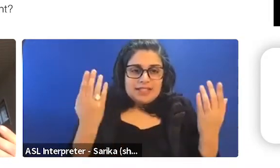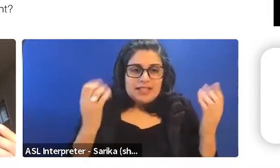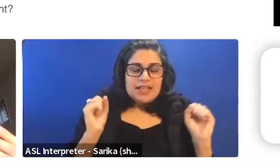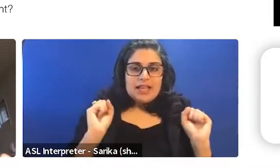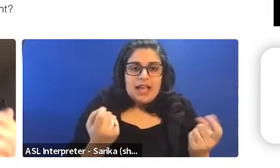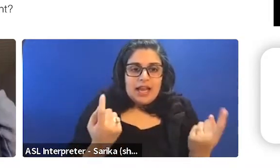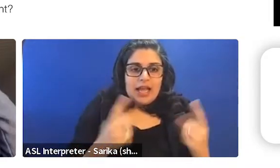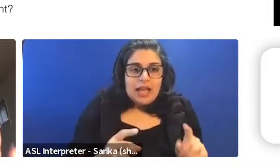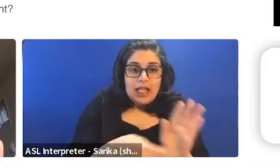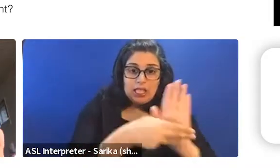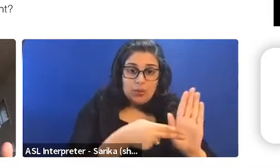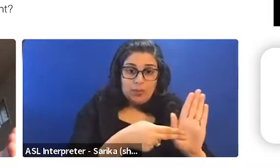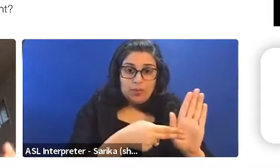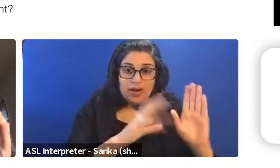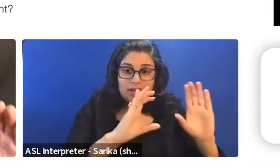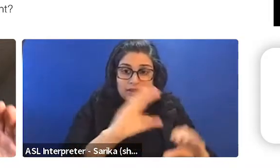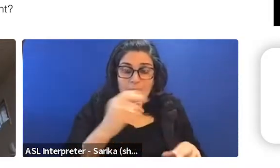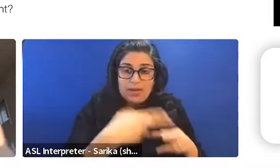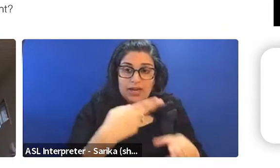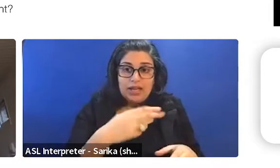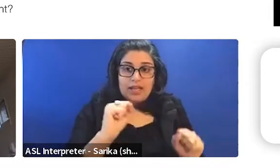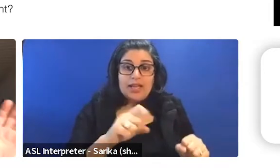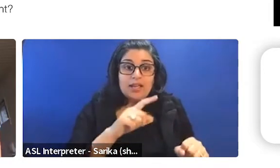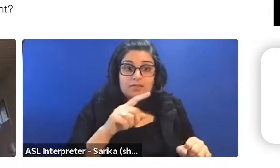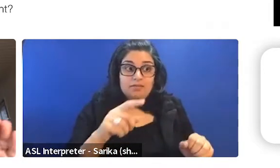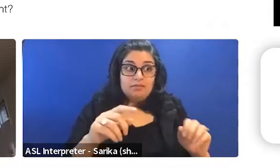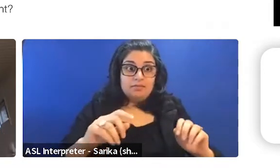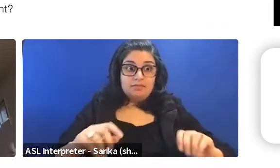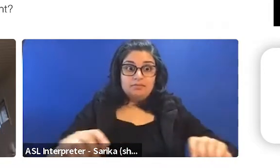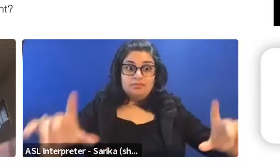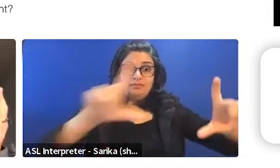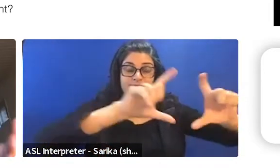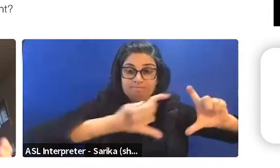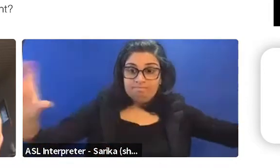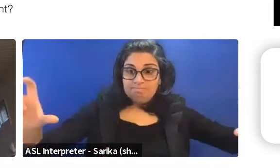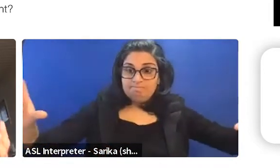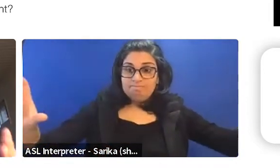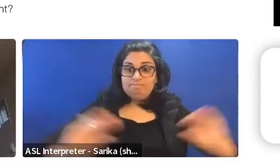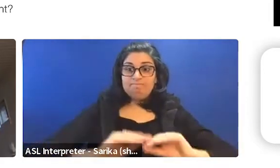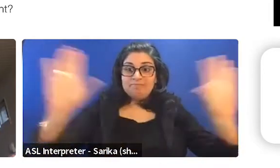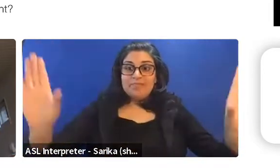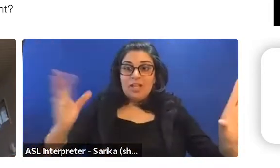brands can very clearly say it very loud and for everyone to hear, we are not going to accept